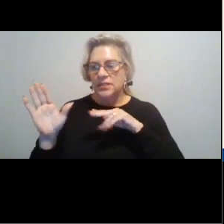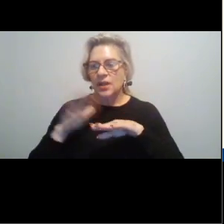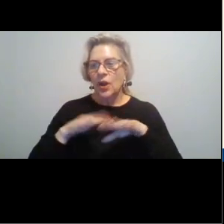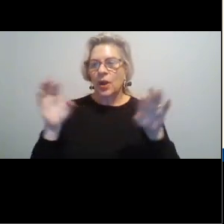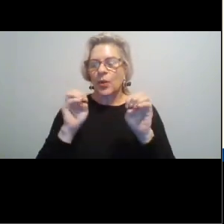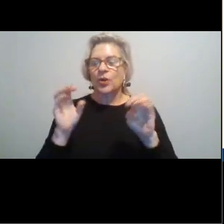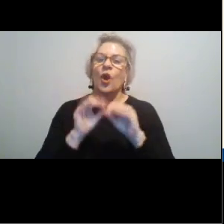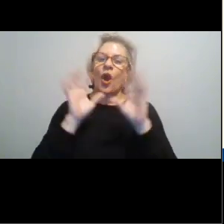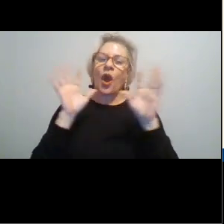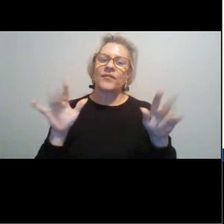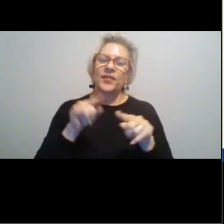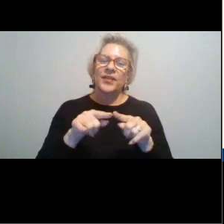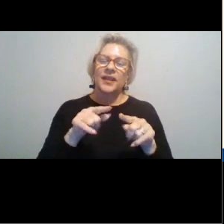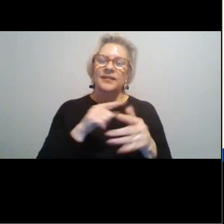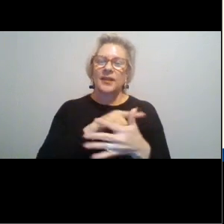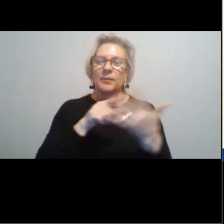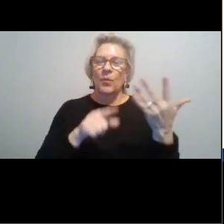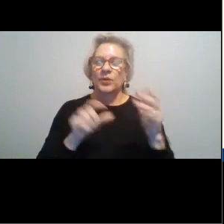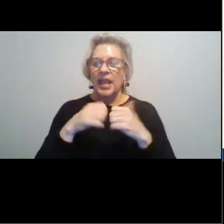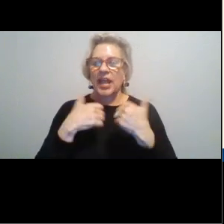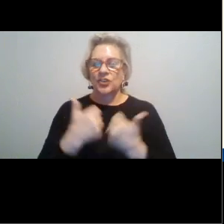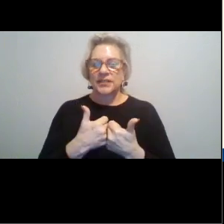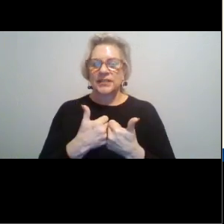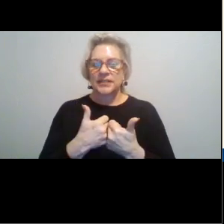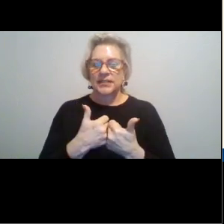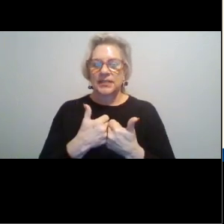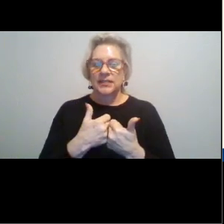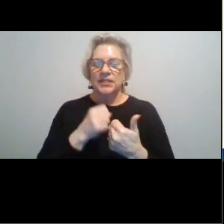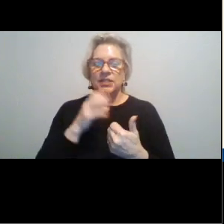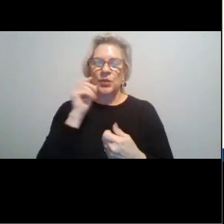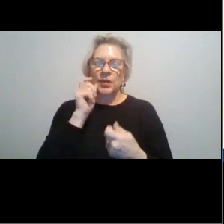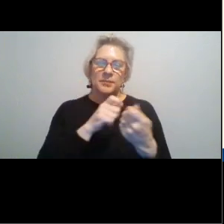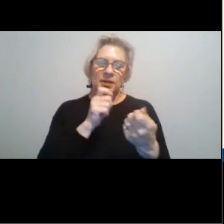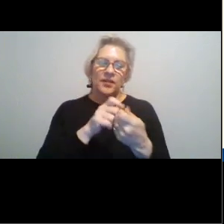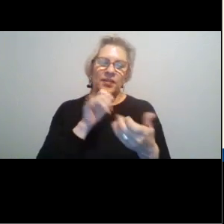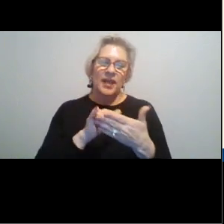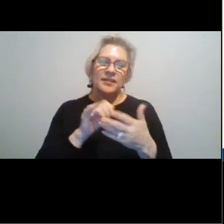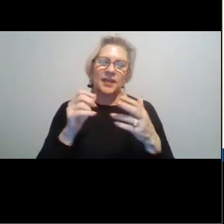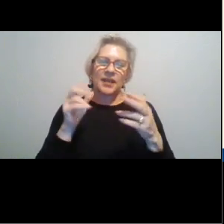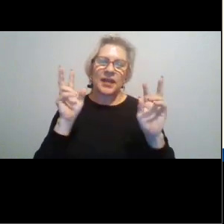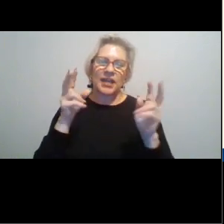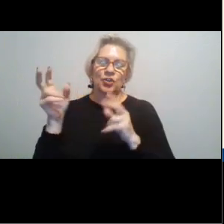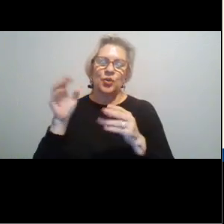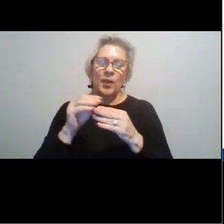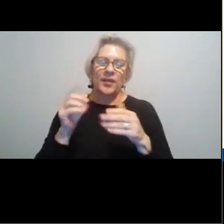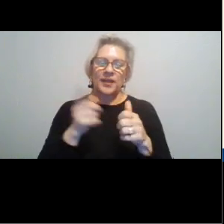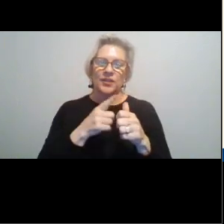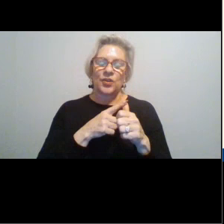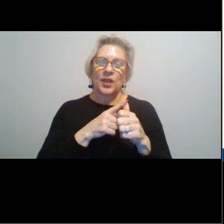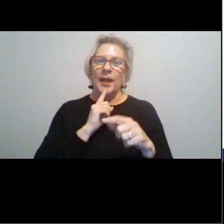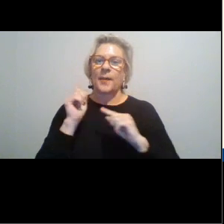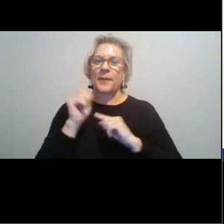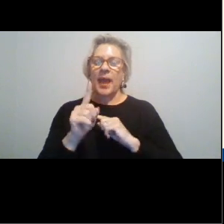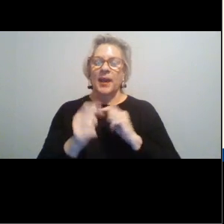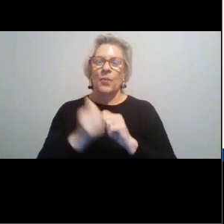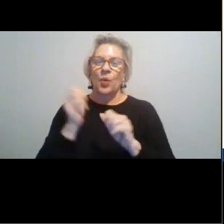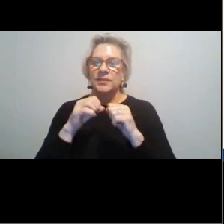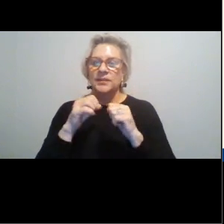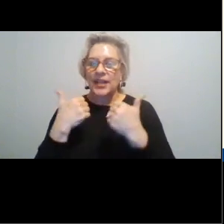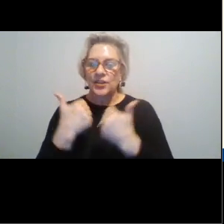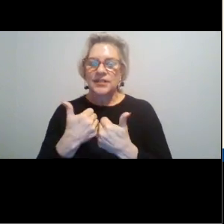is multi-agency coordination, and particularly that's going on with the initial incident command with multiple agencies, and we're